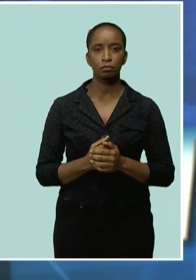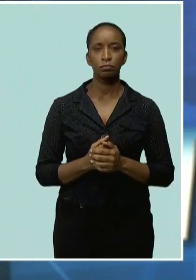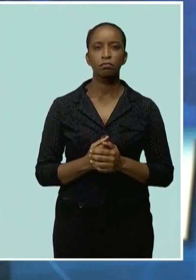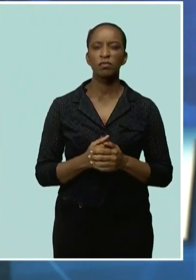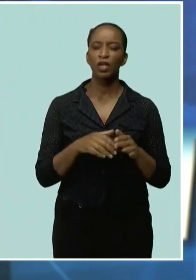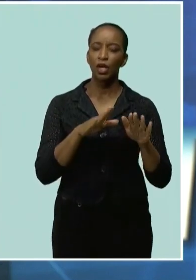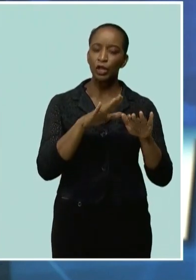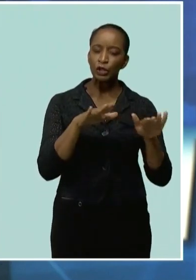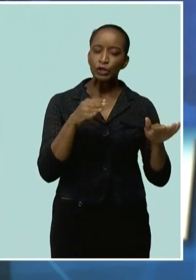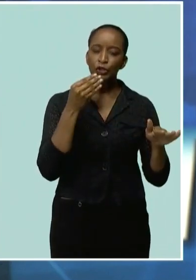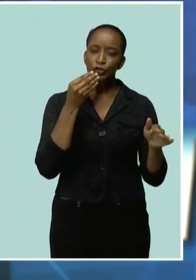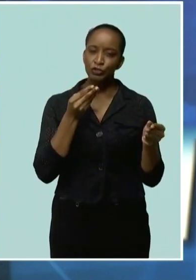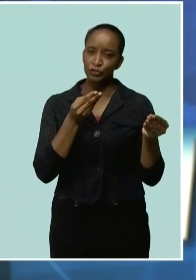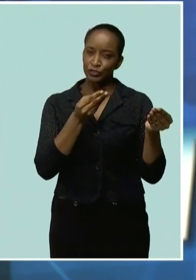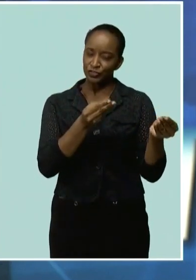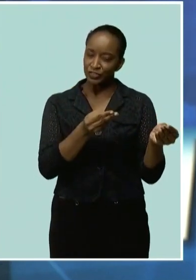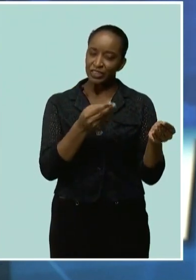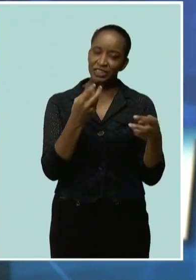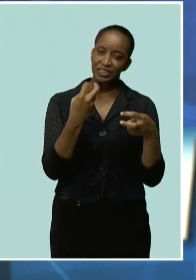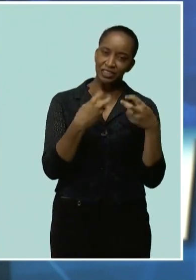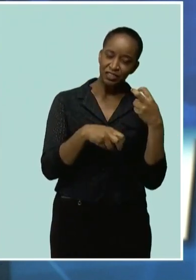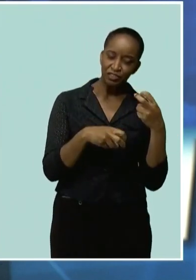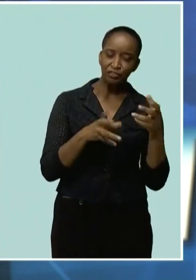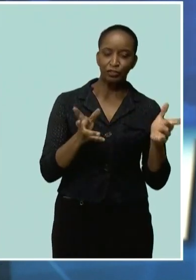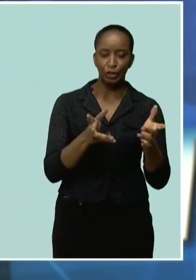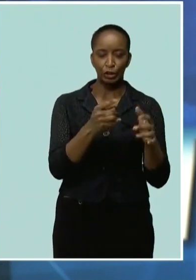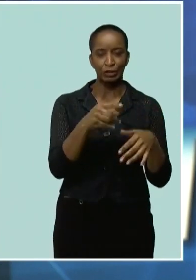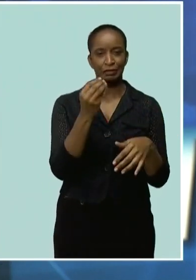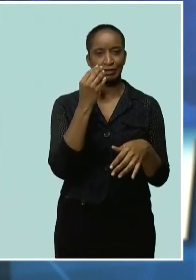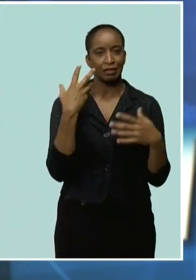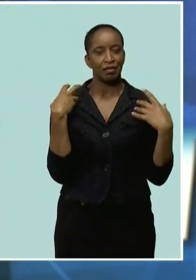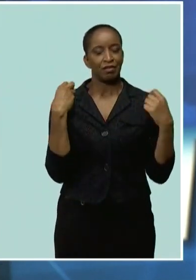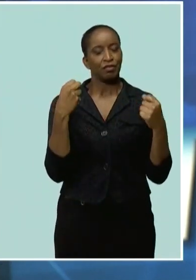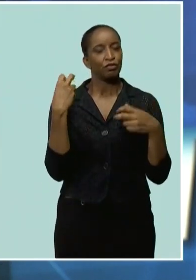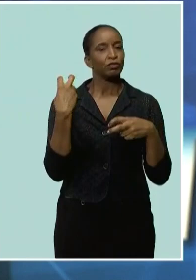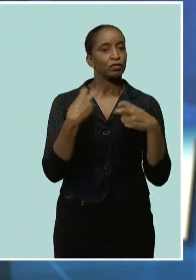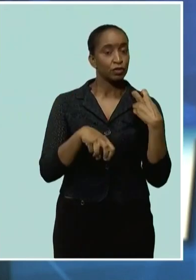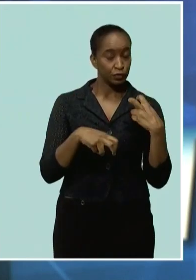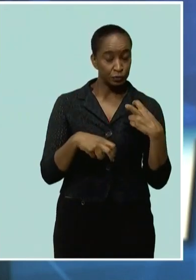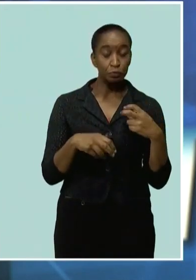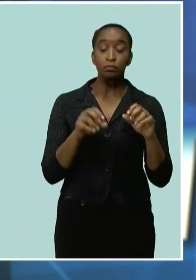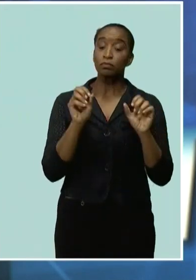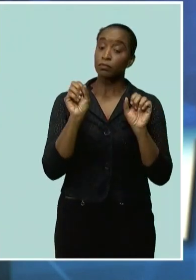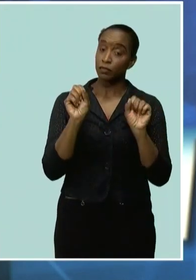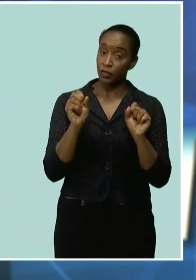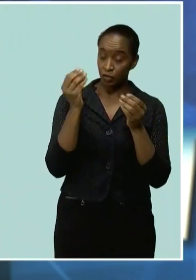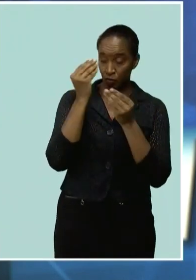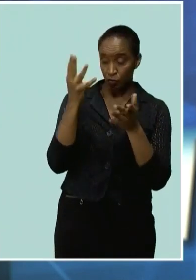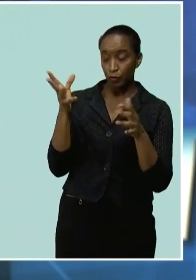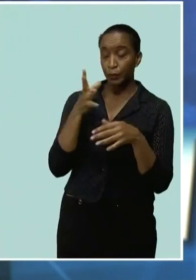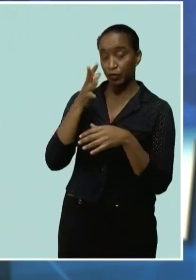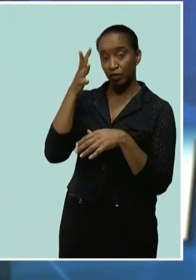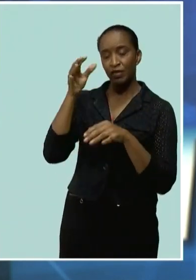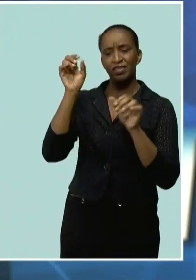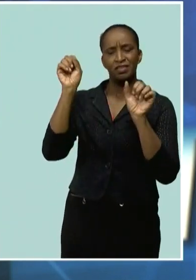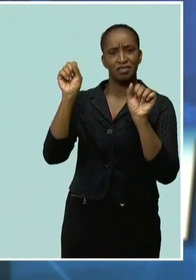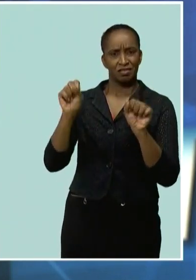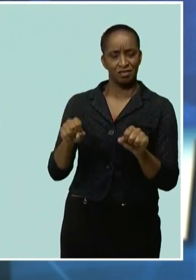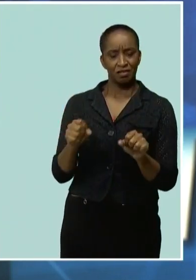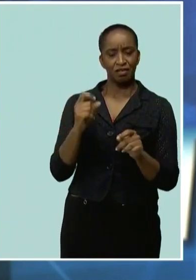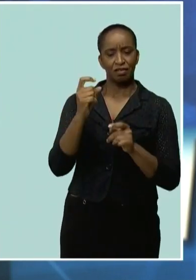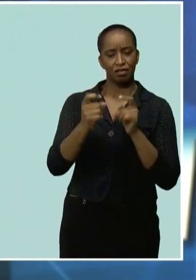habits can be challenging, the coalition is telling parents and guardians it's possible to provide cost-effective, healthy